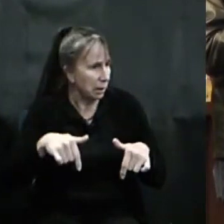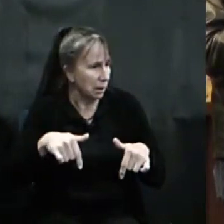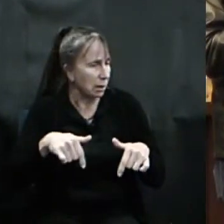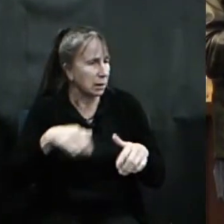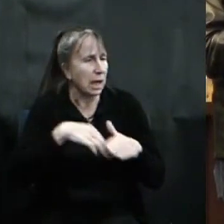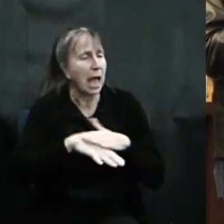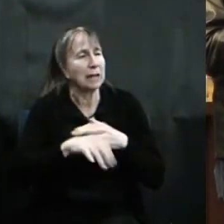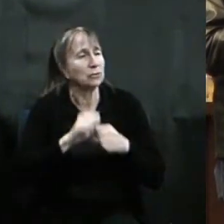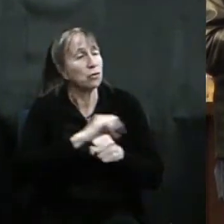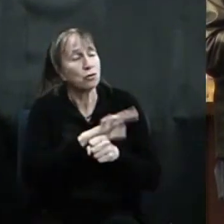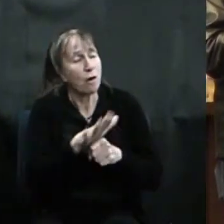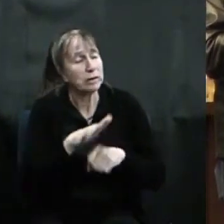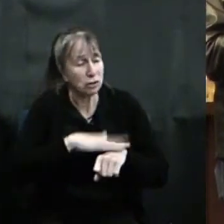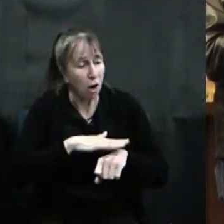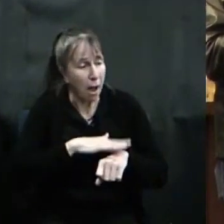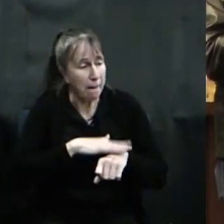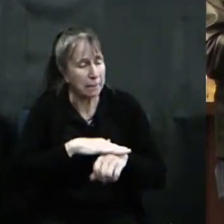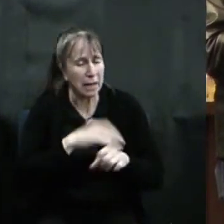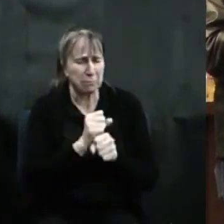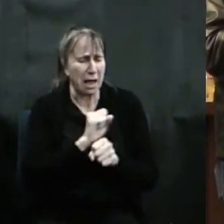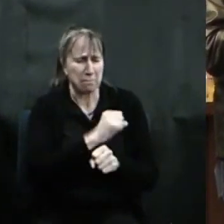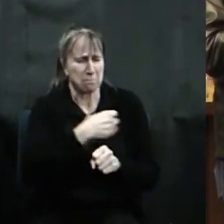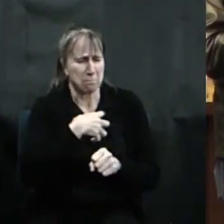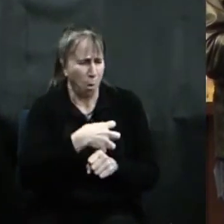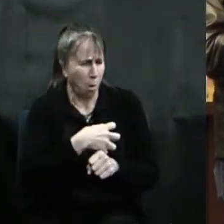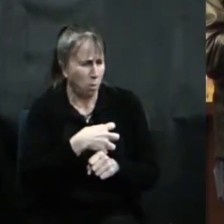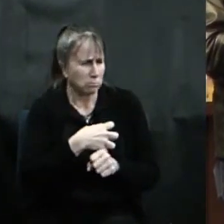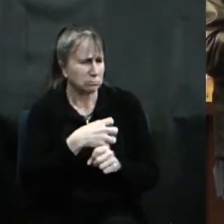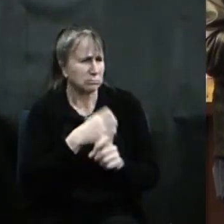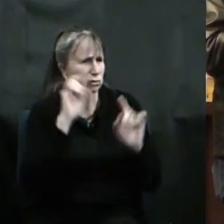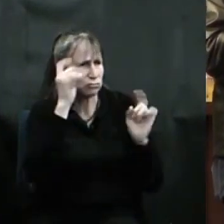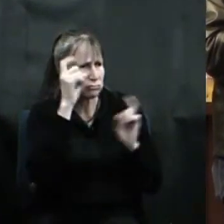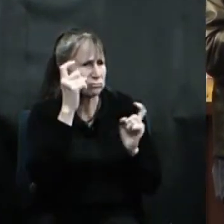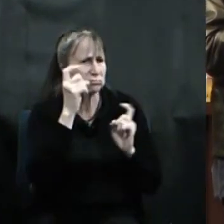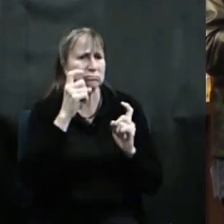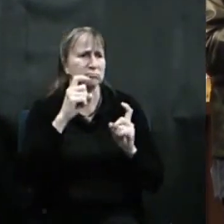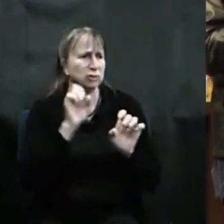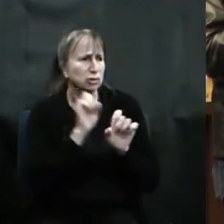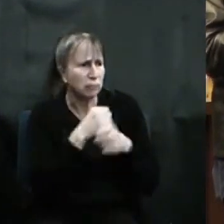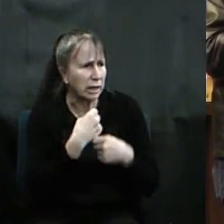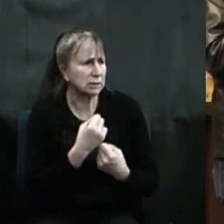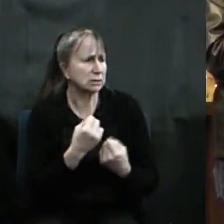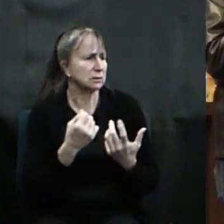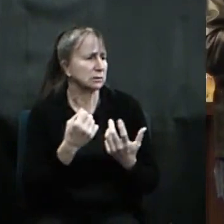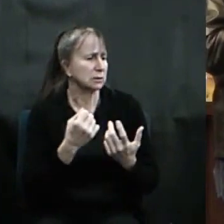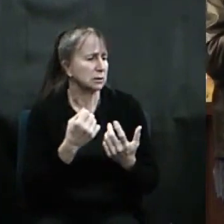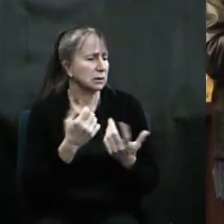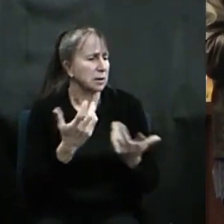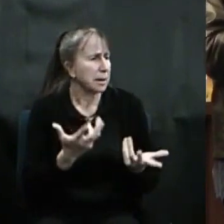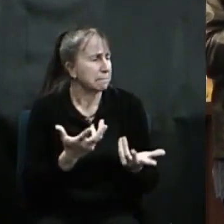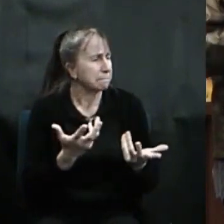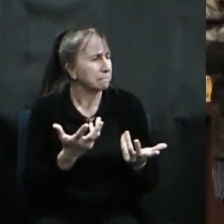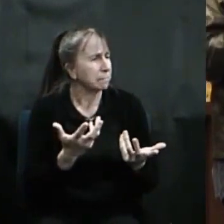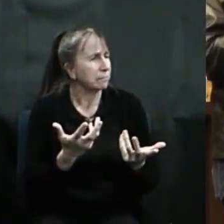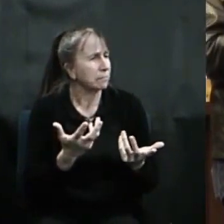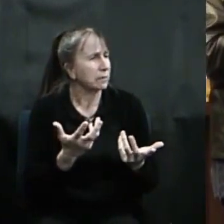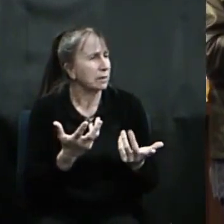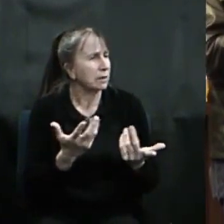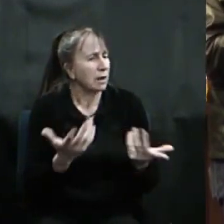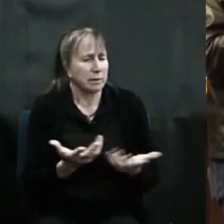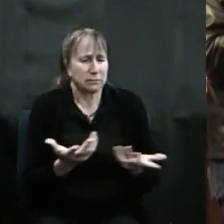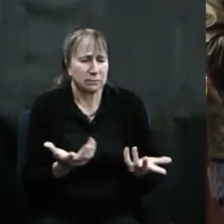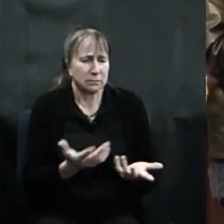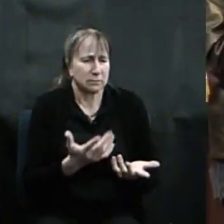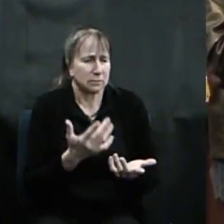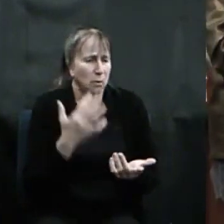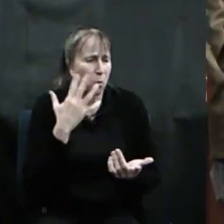COVID season, it's increased stress and anxiety and even making us, you know, irritable, all those sorts